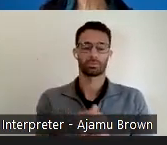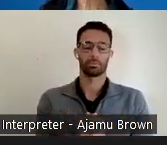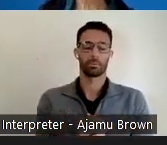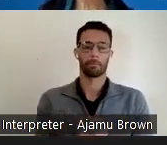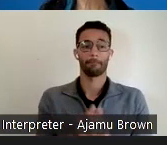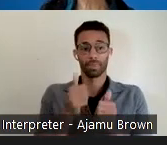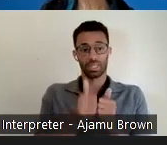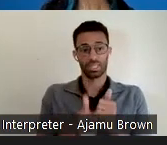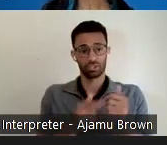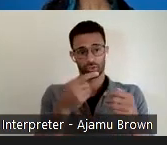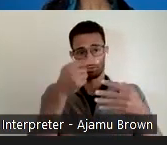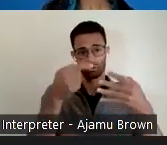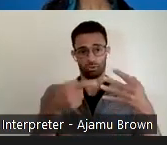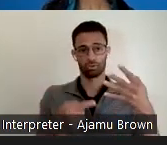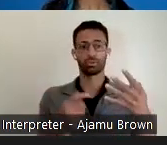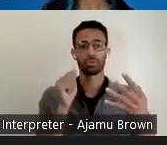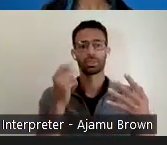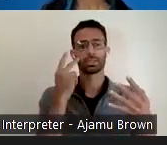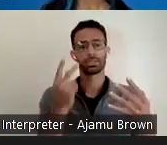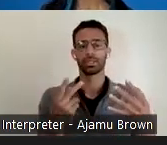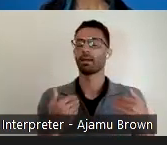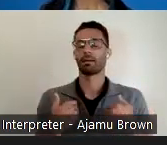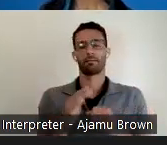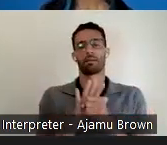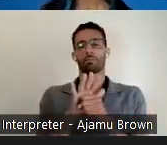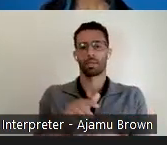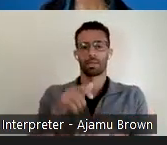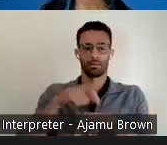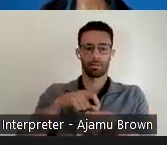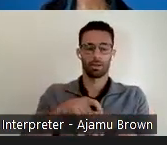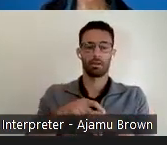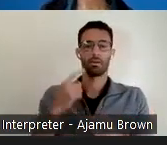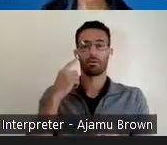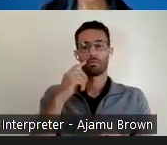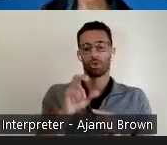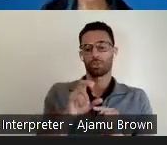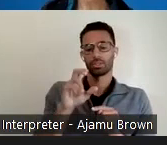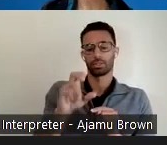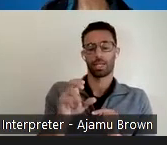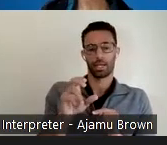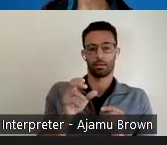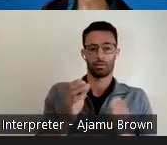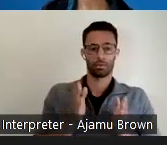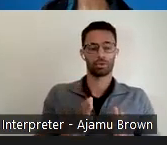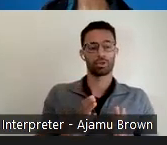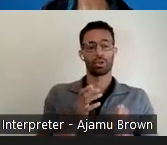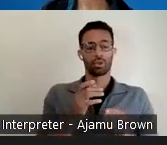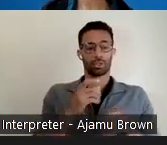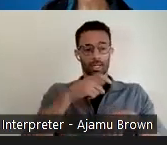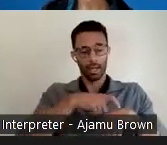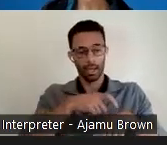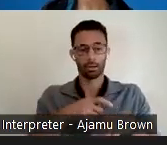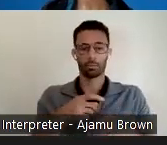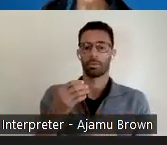that the agenda allows plenty of time for both stakeholder discussion and public comment. We want to make sure that